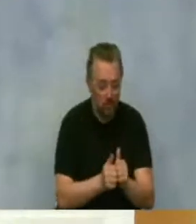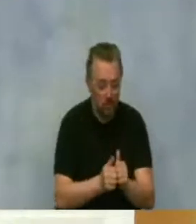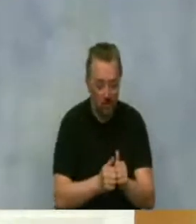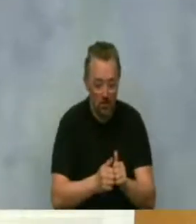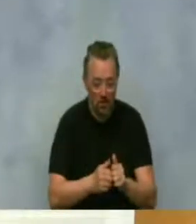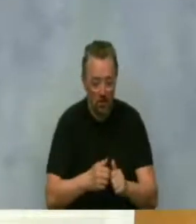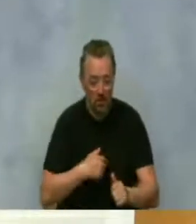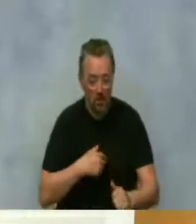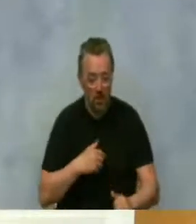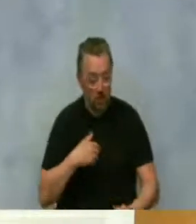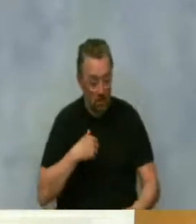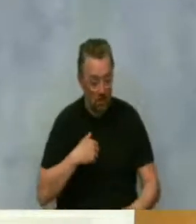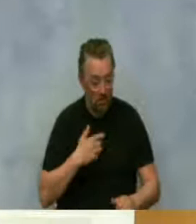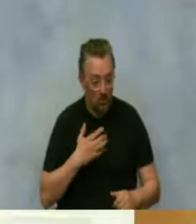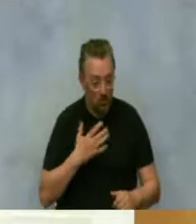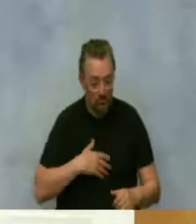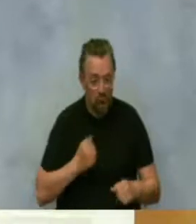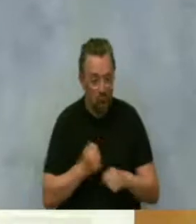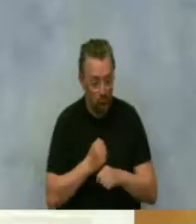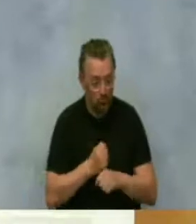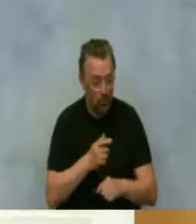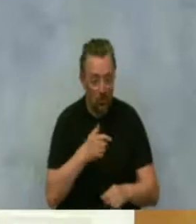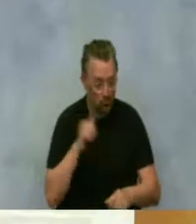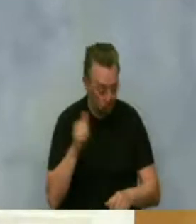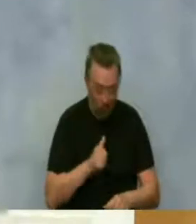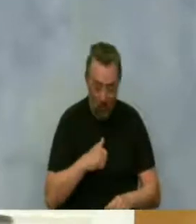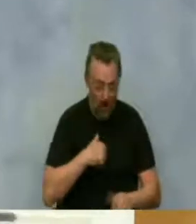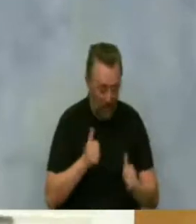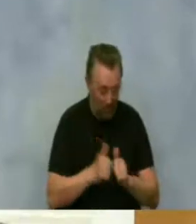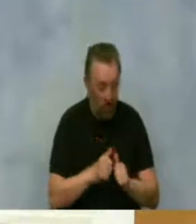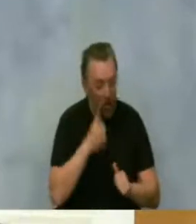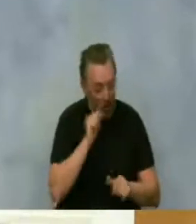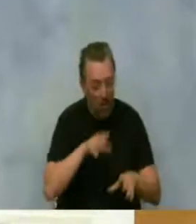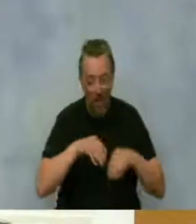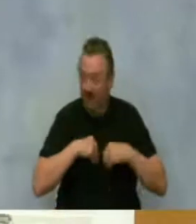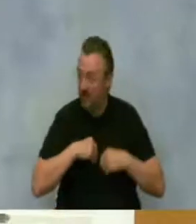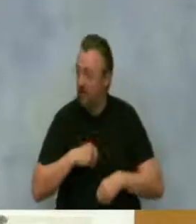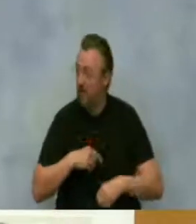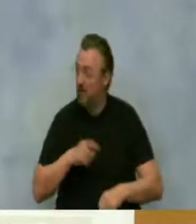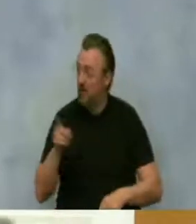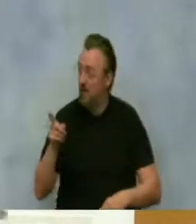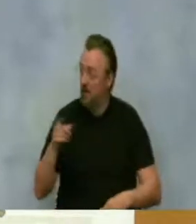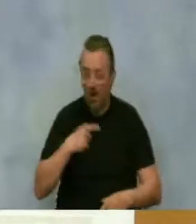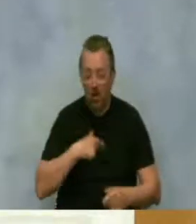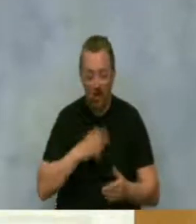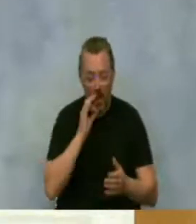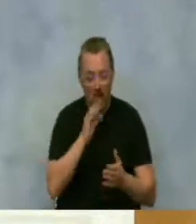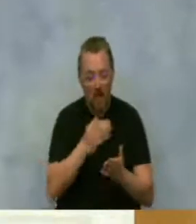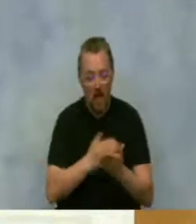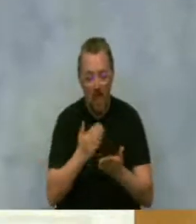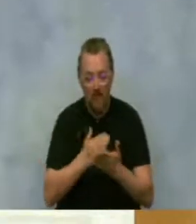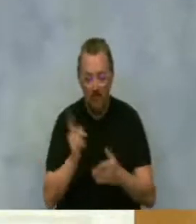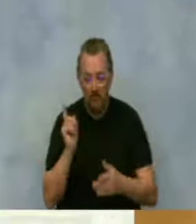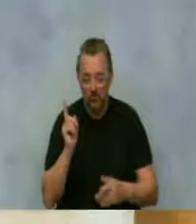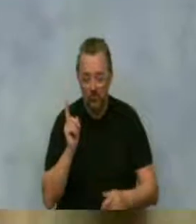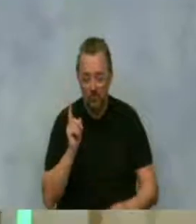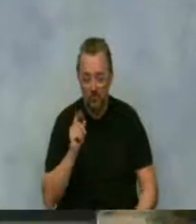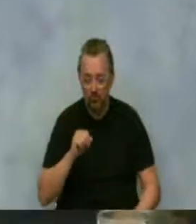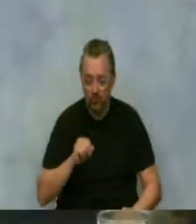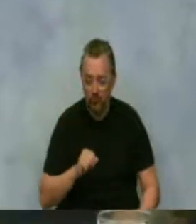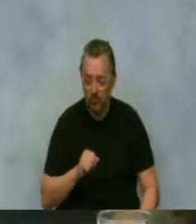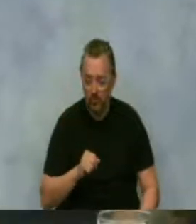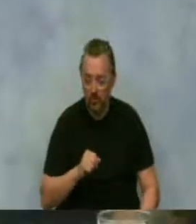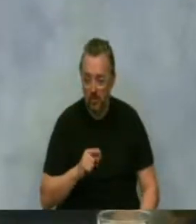actively do, and we will take that on board. Thank you. Can I just ask for clarification there then? Is it